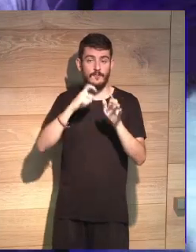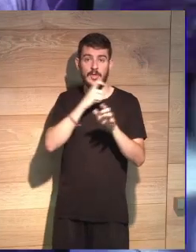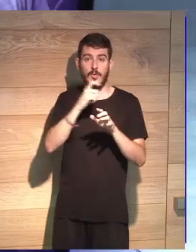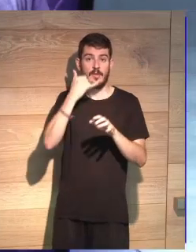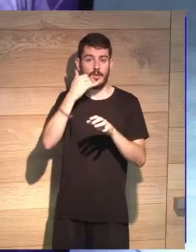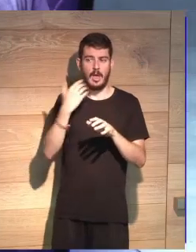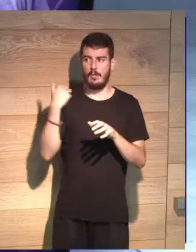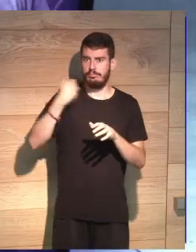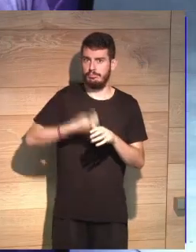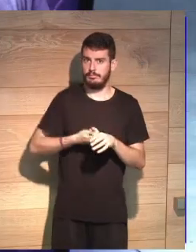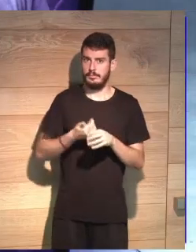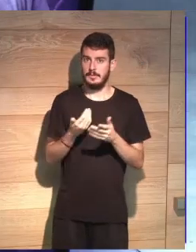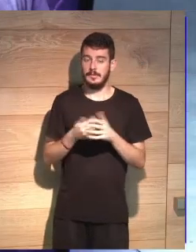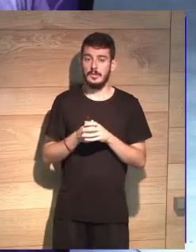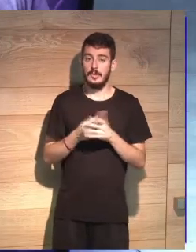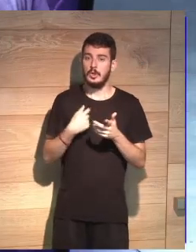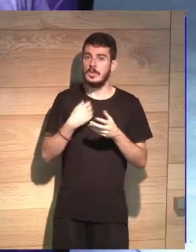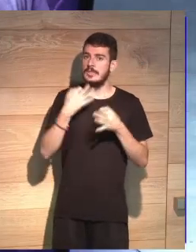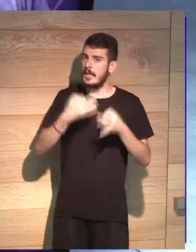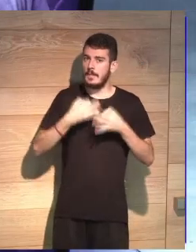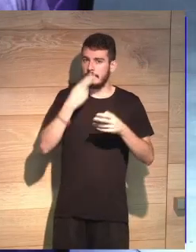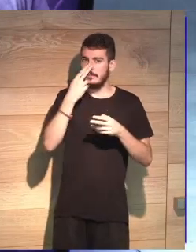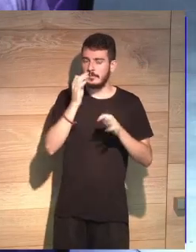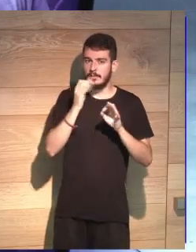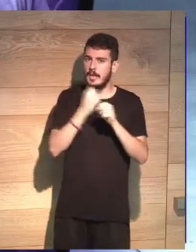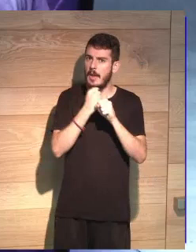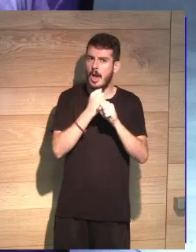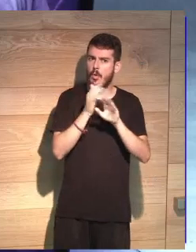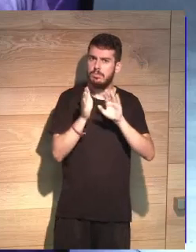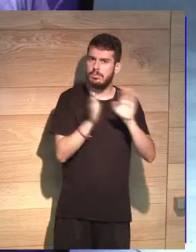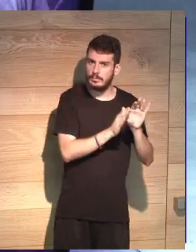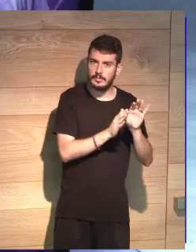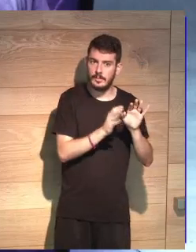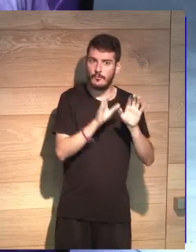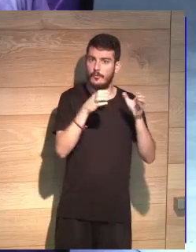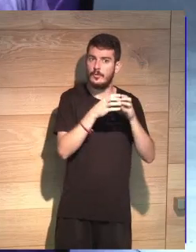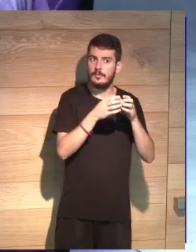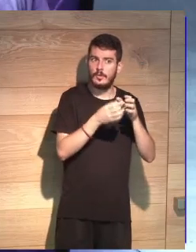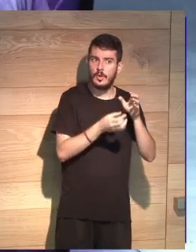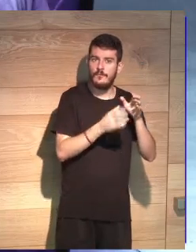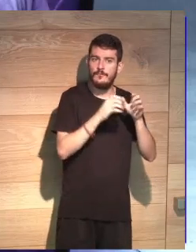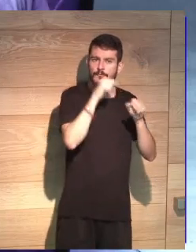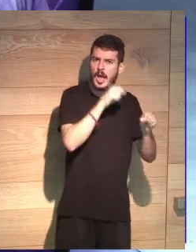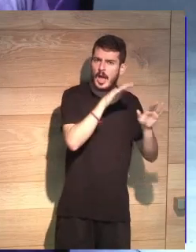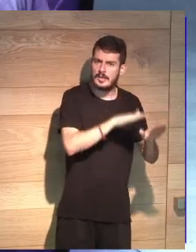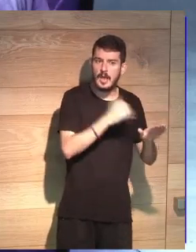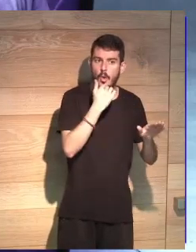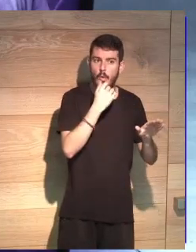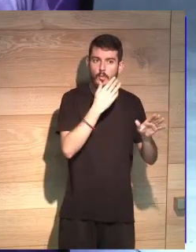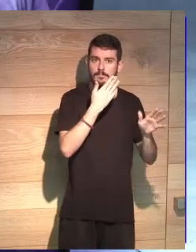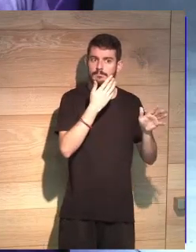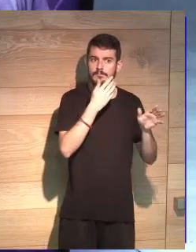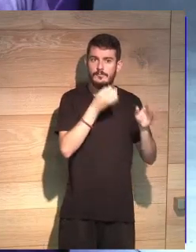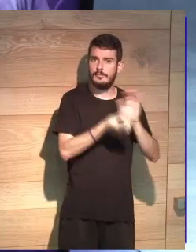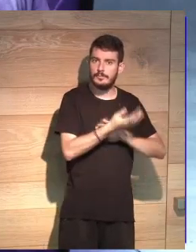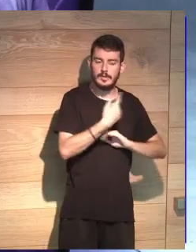in Fundación Telefónica for several years already. So beyond all these things, the